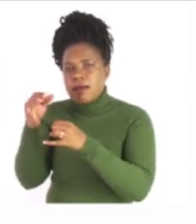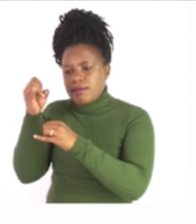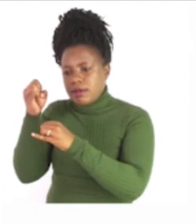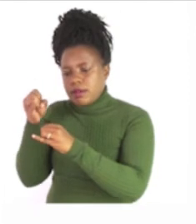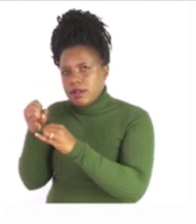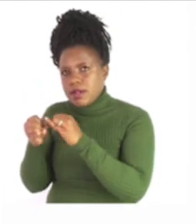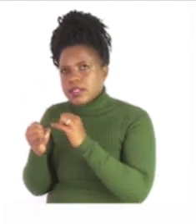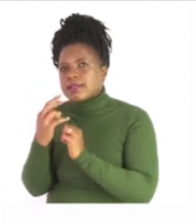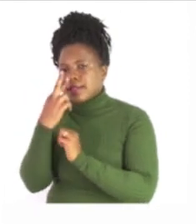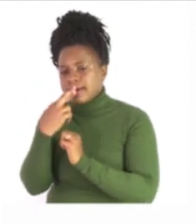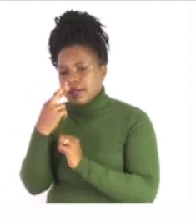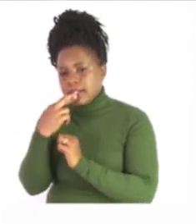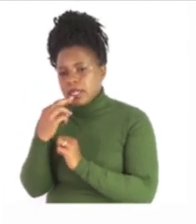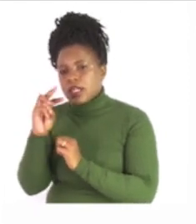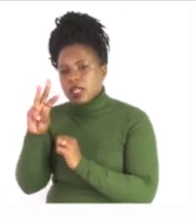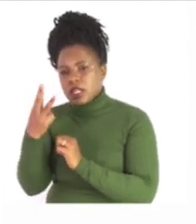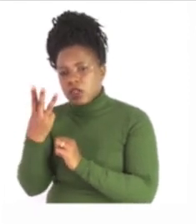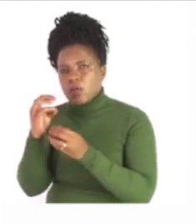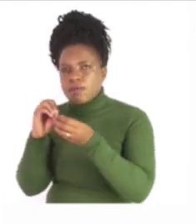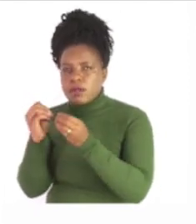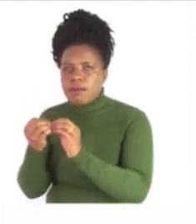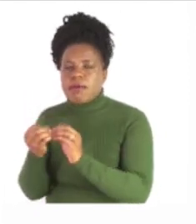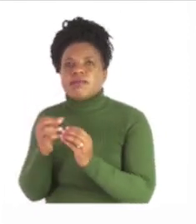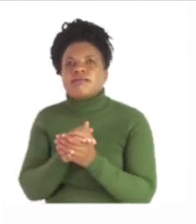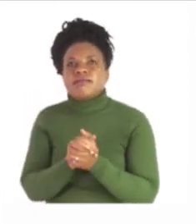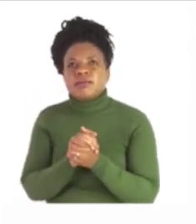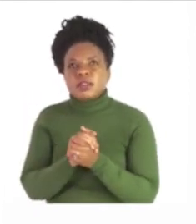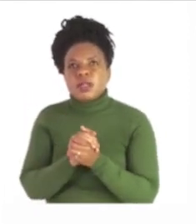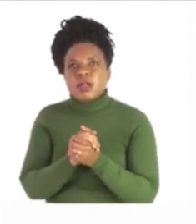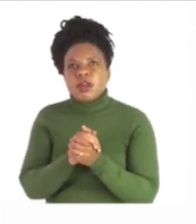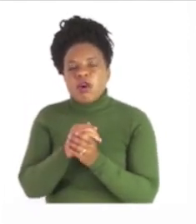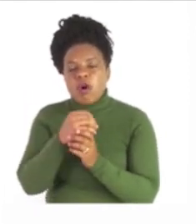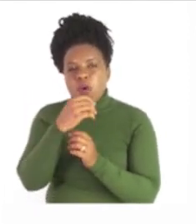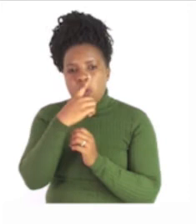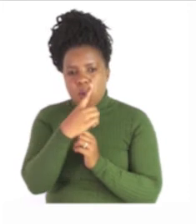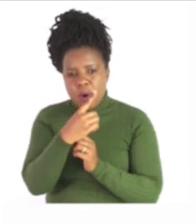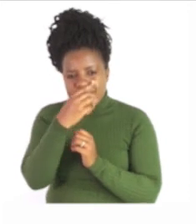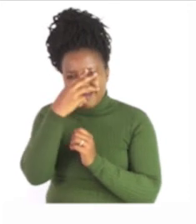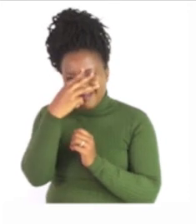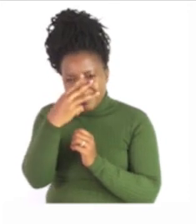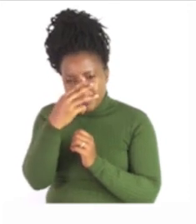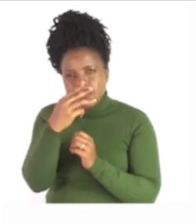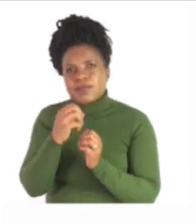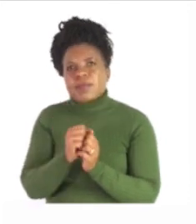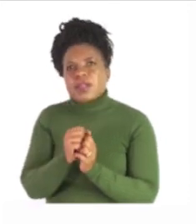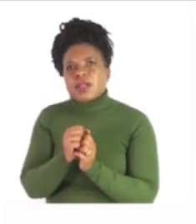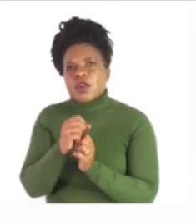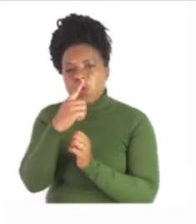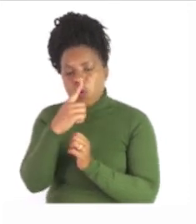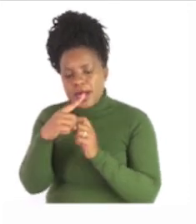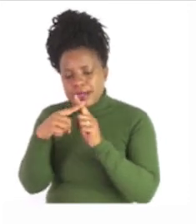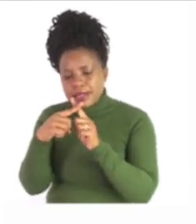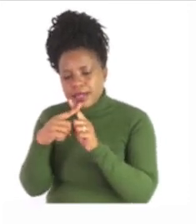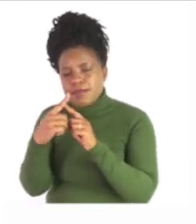That means 1 cube is 1 times 1 times 1. That gives you 1. 1 is also a